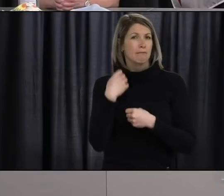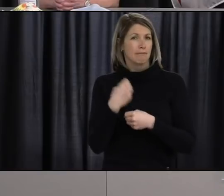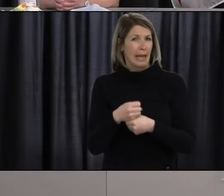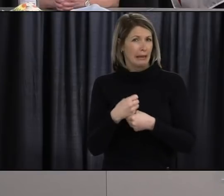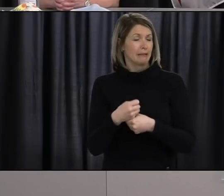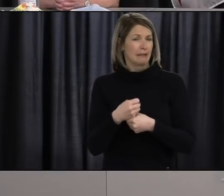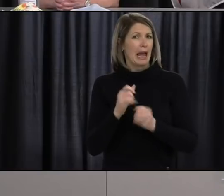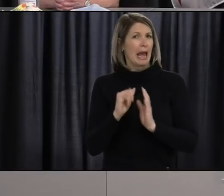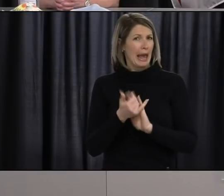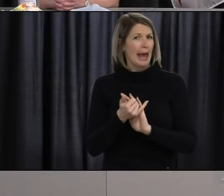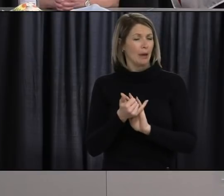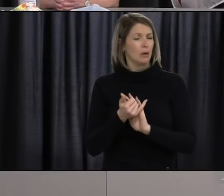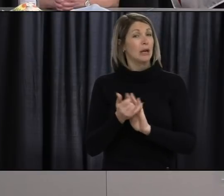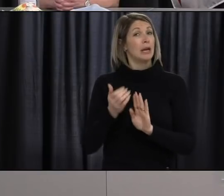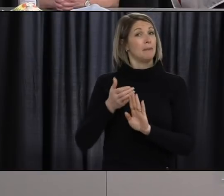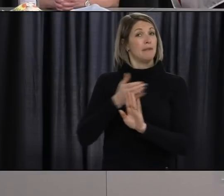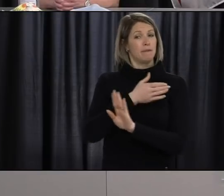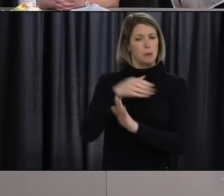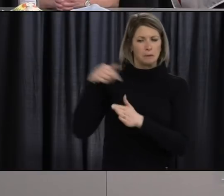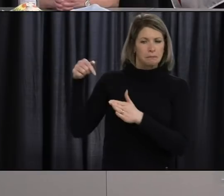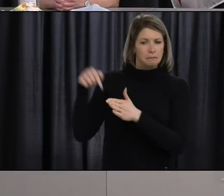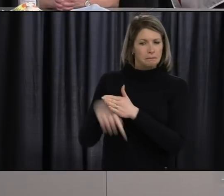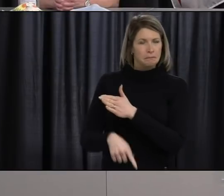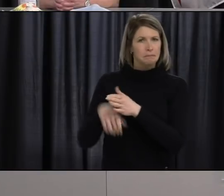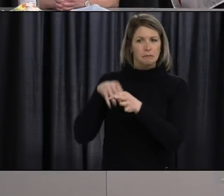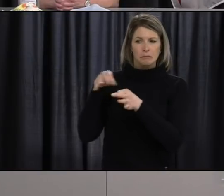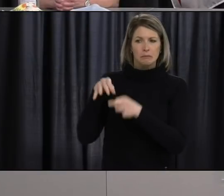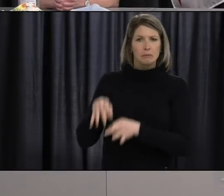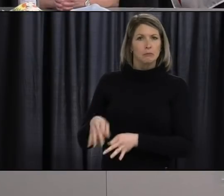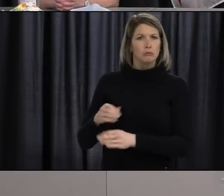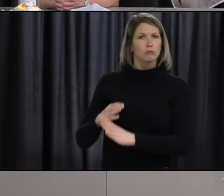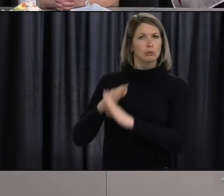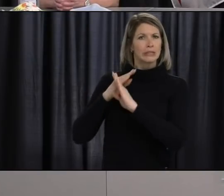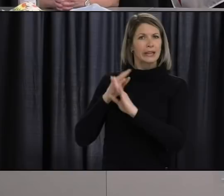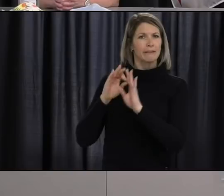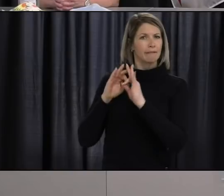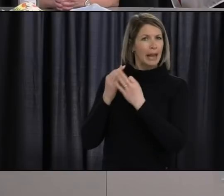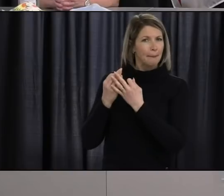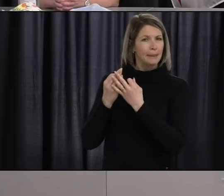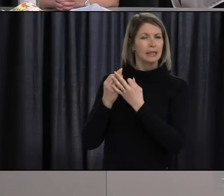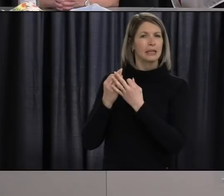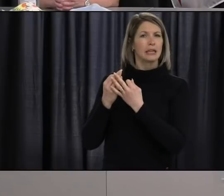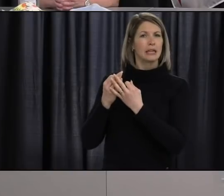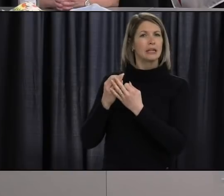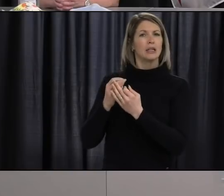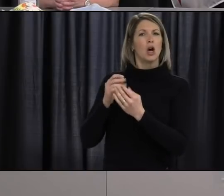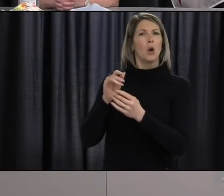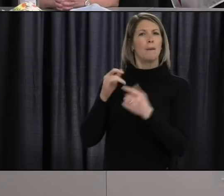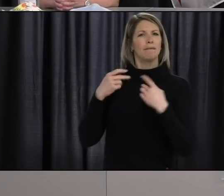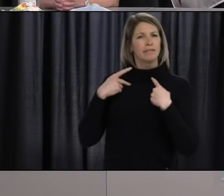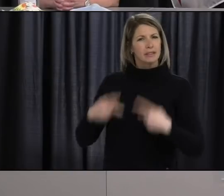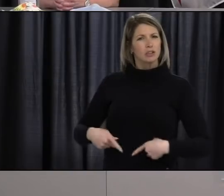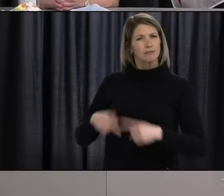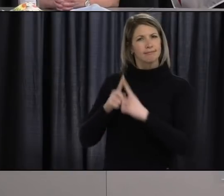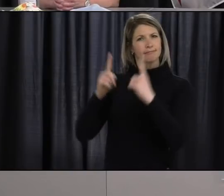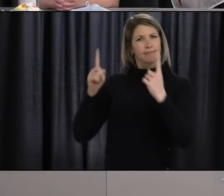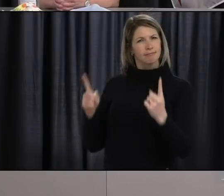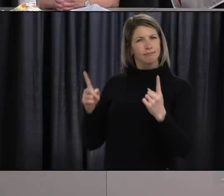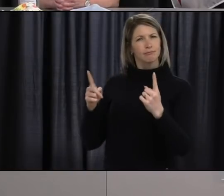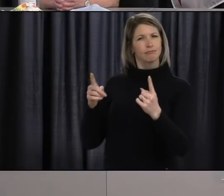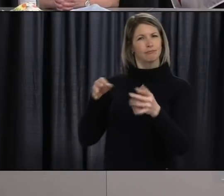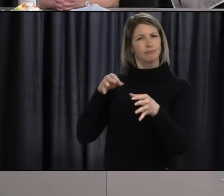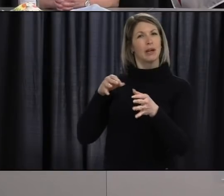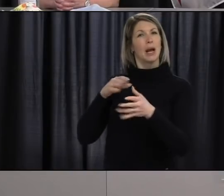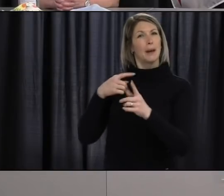talk about how this is used to protecting your families and about physical distancing and other things like